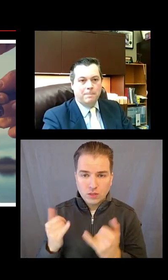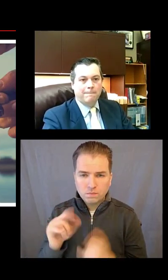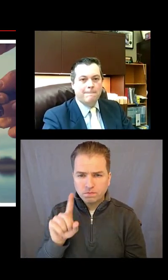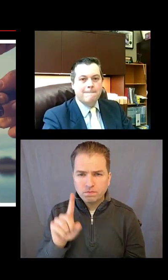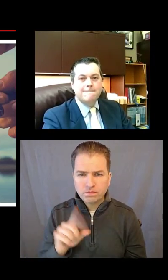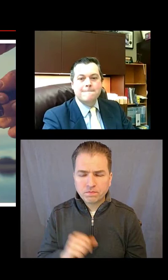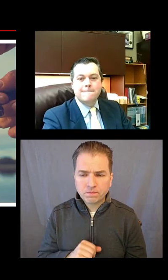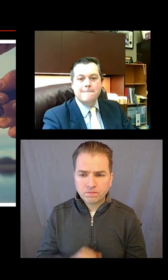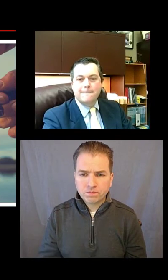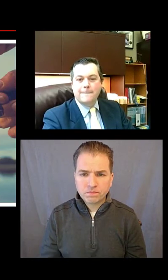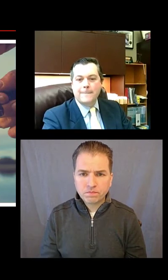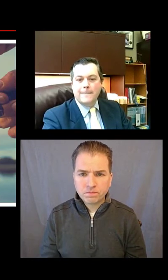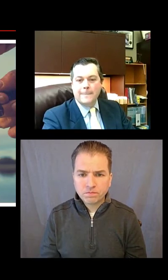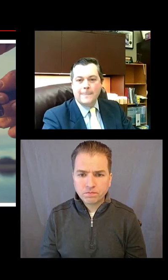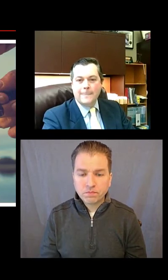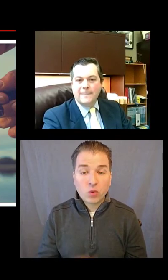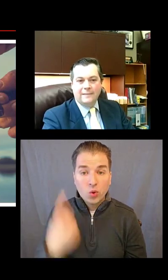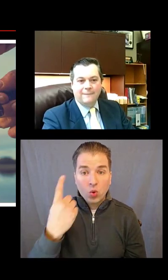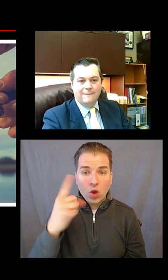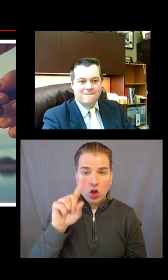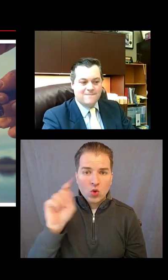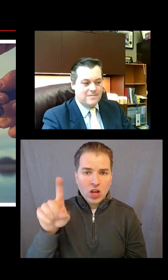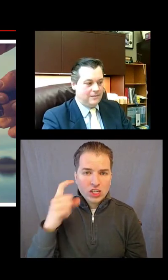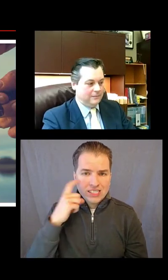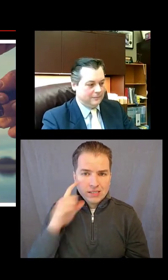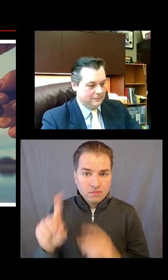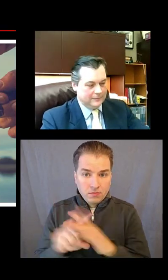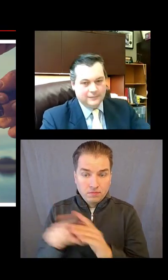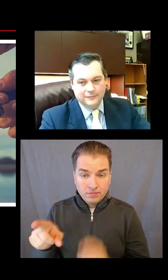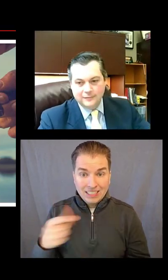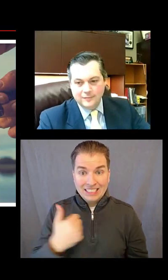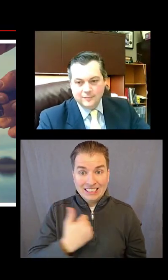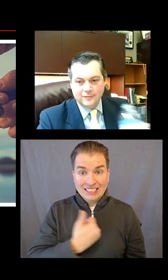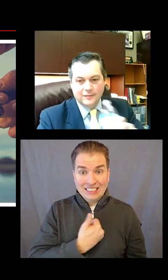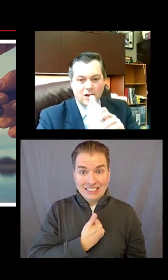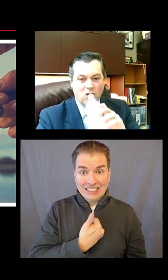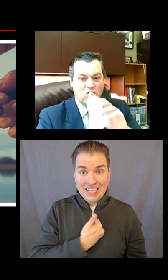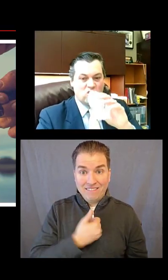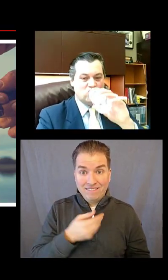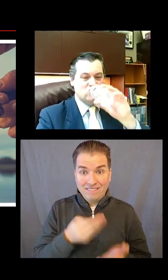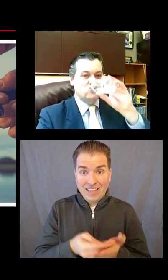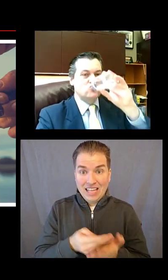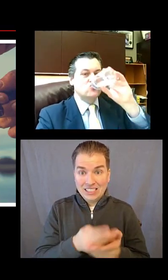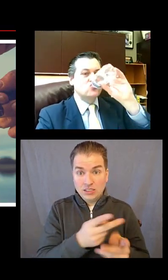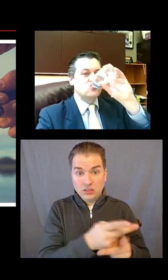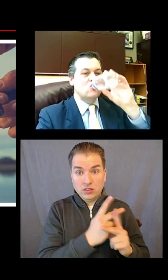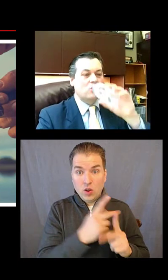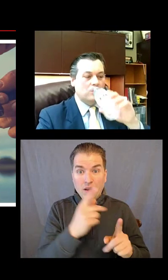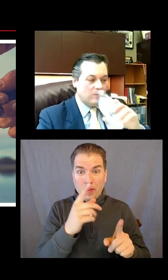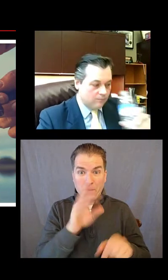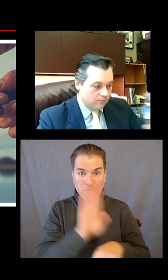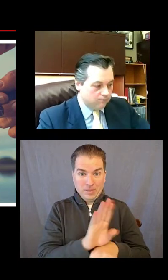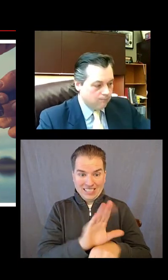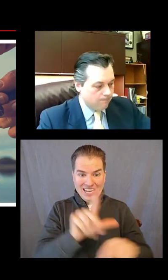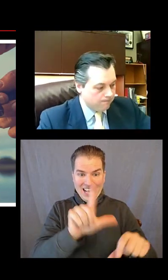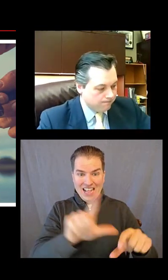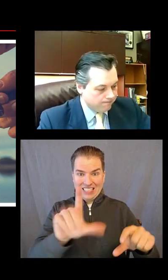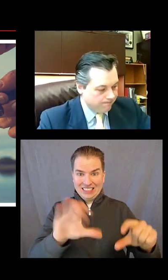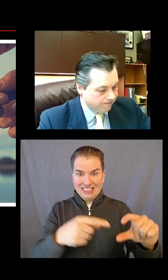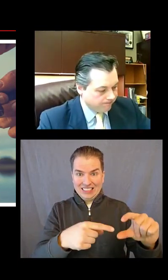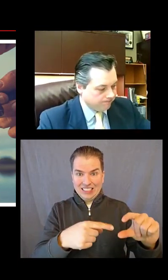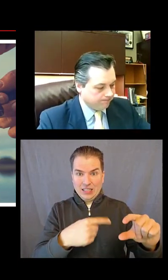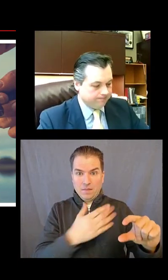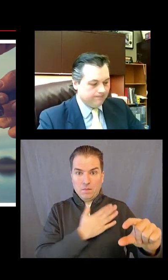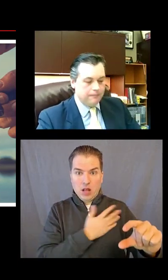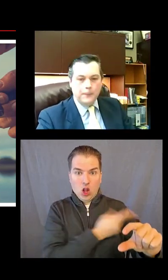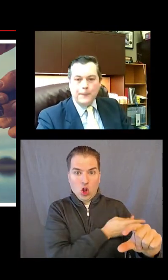None that they've put in the Q&A yet. Oh, wait, I do have one. They just popped up. Does self-financing a business, which